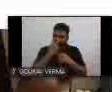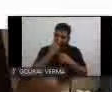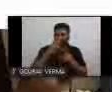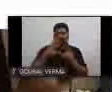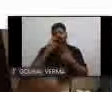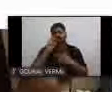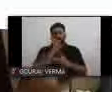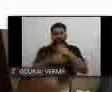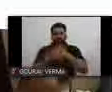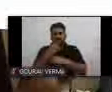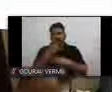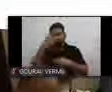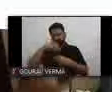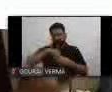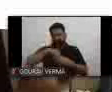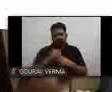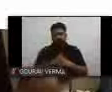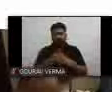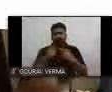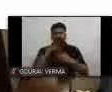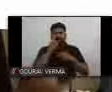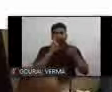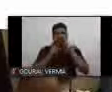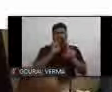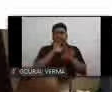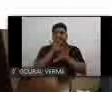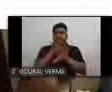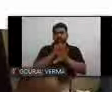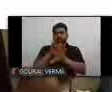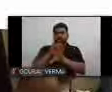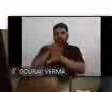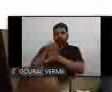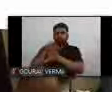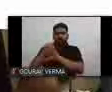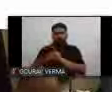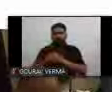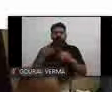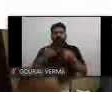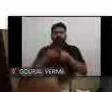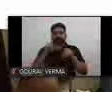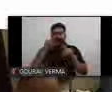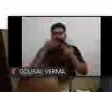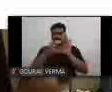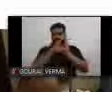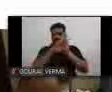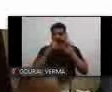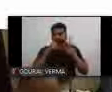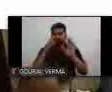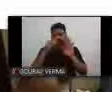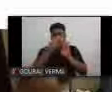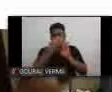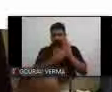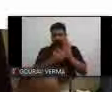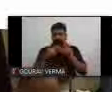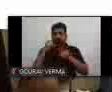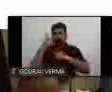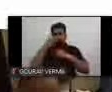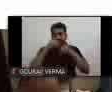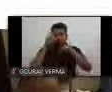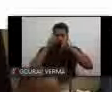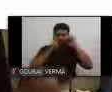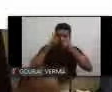disabilities. Then visual imitation. Visual imitation, posture again important rakhna hai. It is facial expression